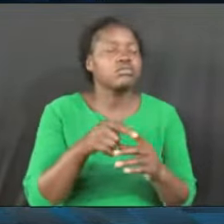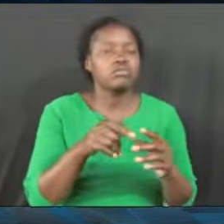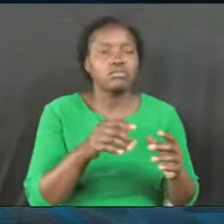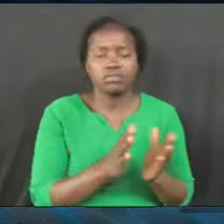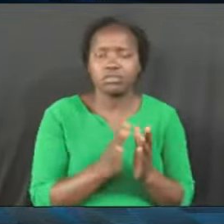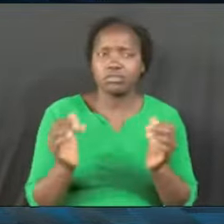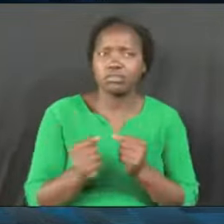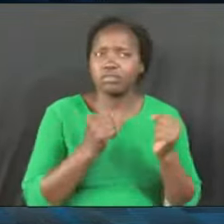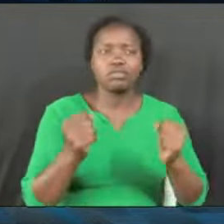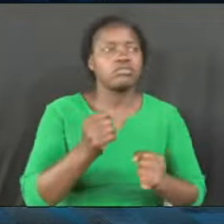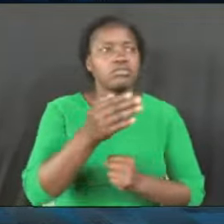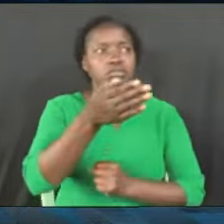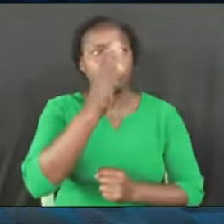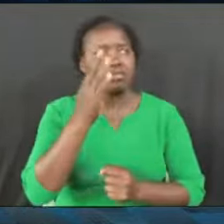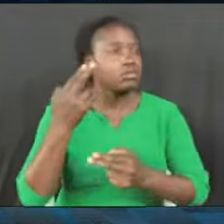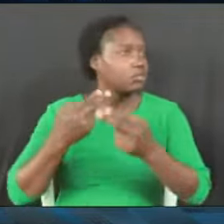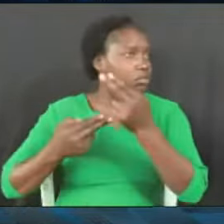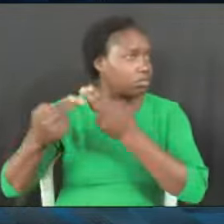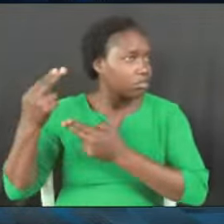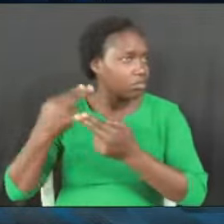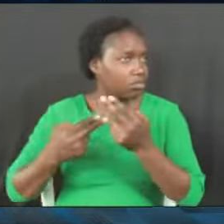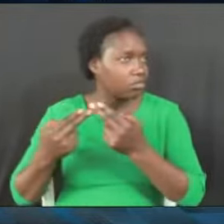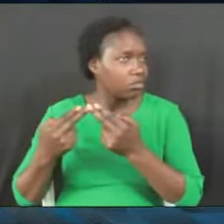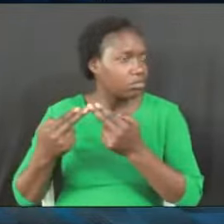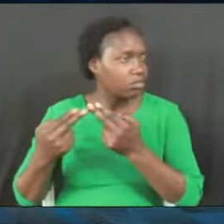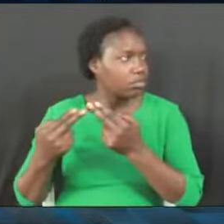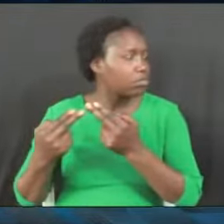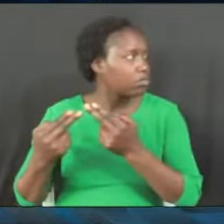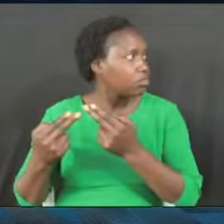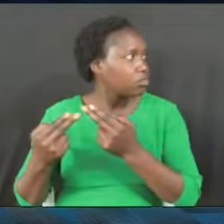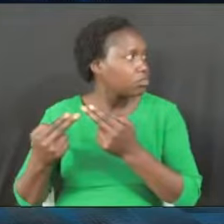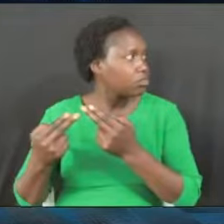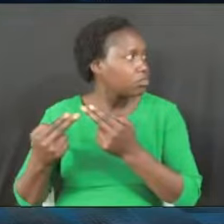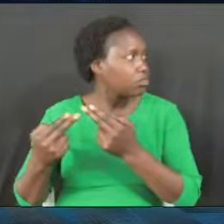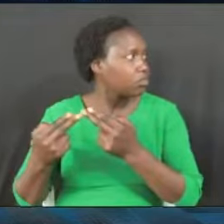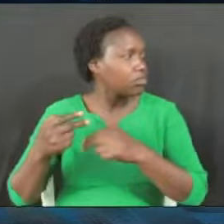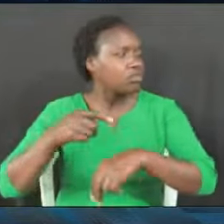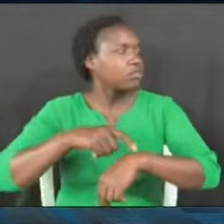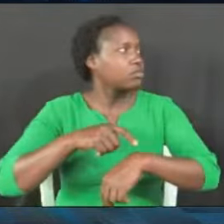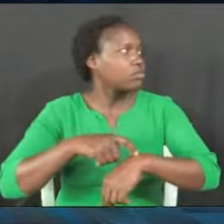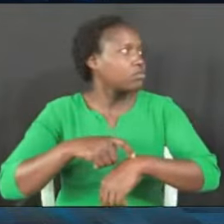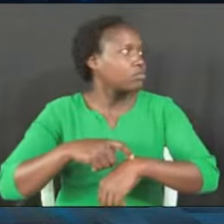In history, there have been some great orators. Cicero,